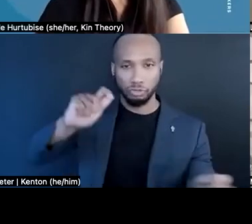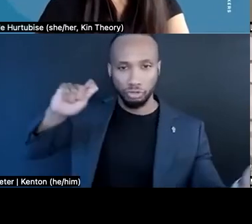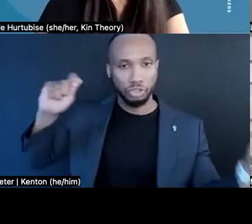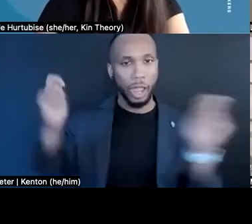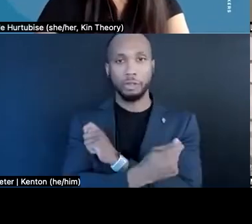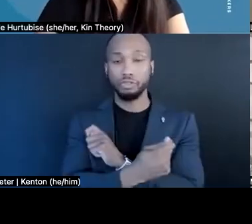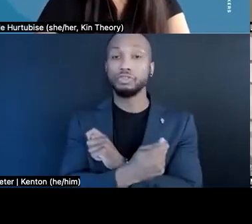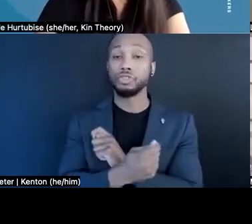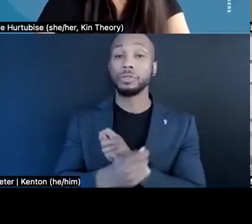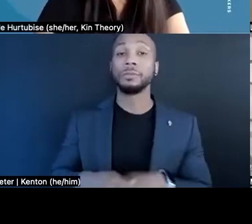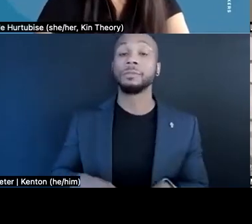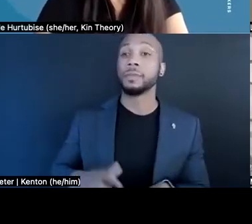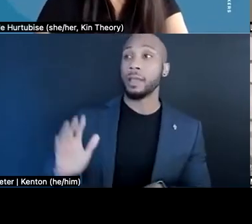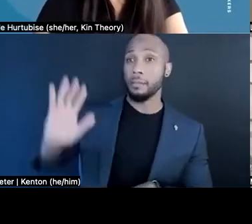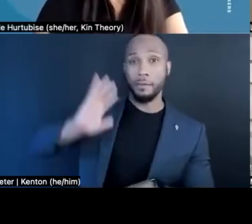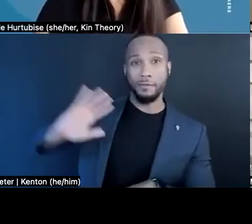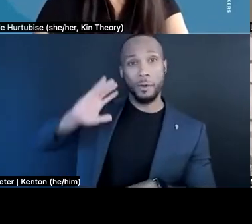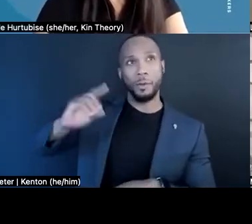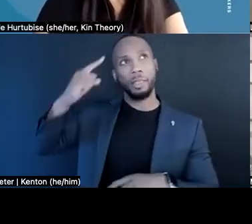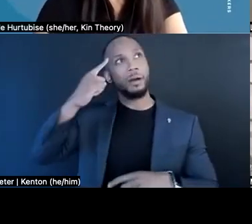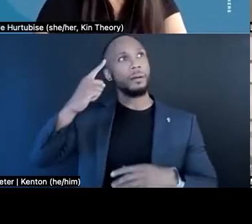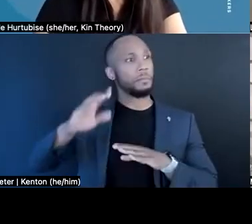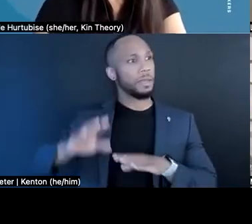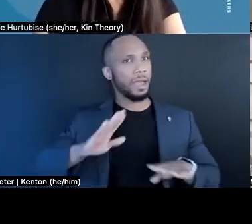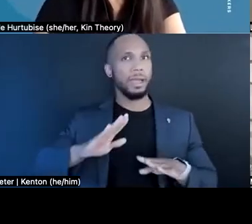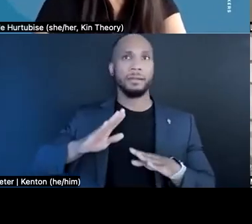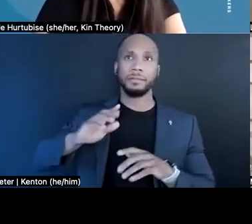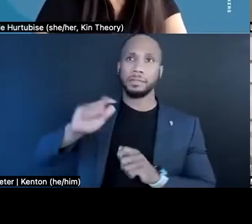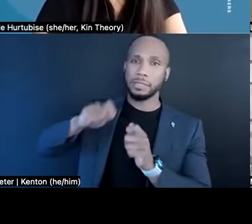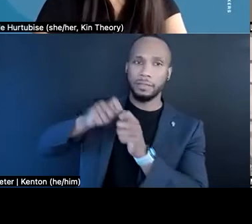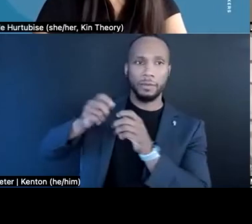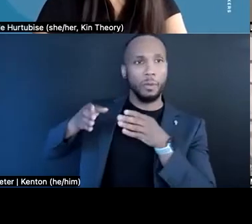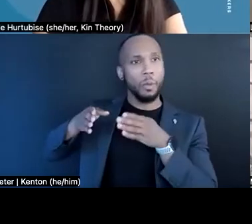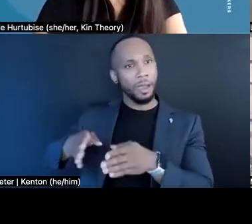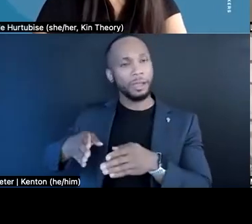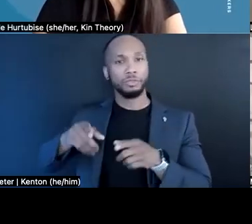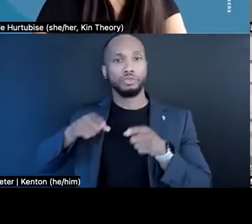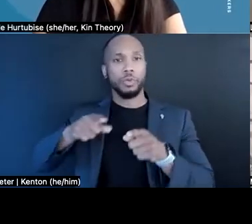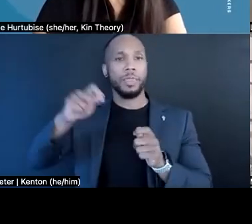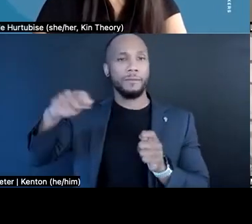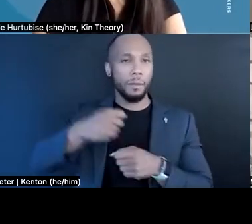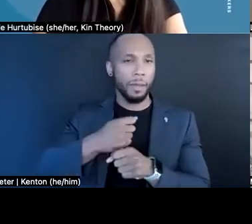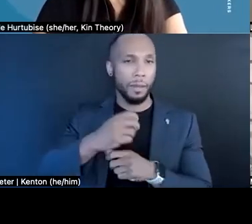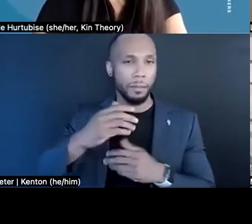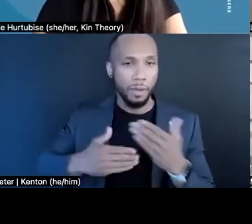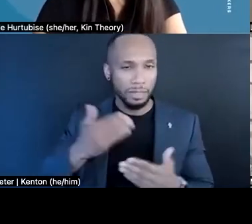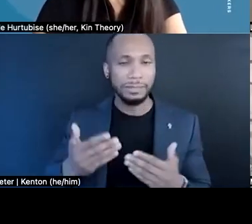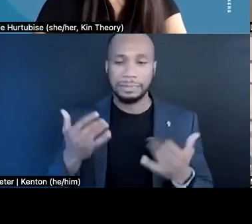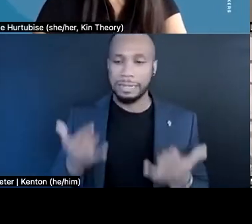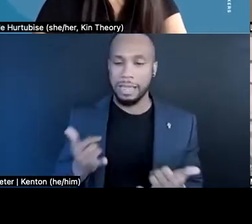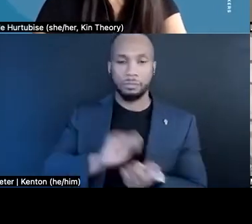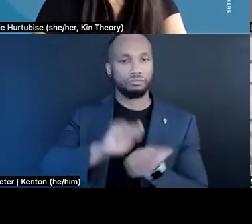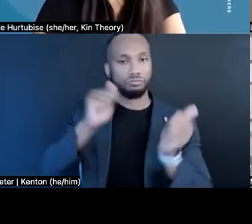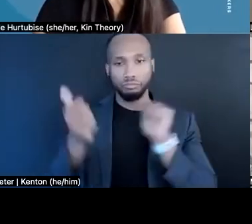how we're used to thinking and behaving in certain ways in the filmmaking process, and how do we change that? Because now is